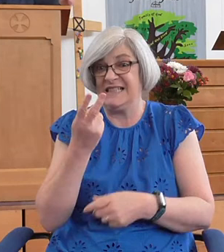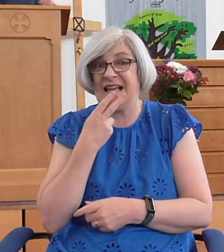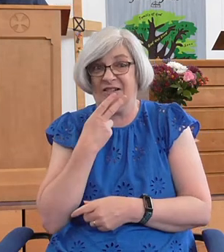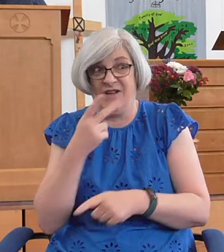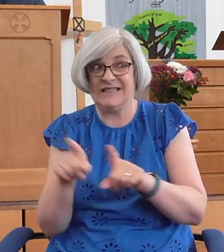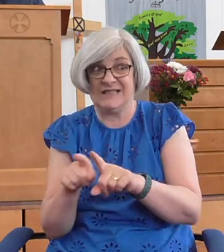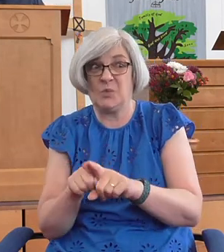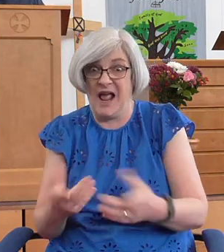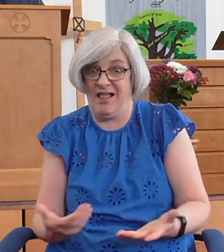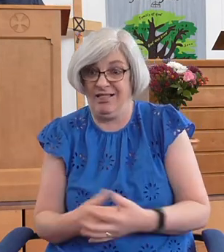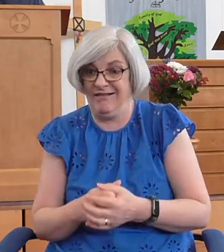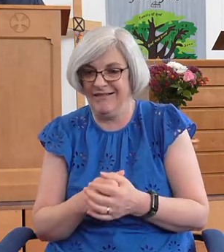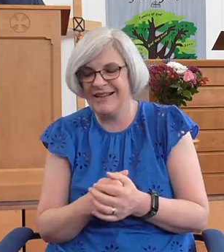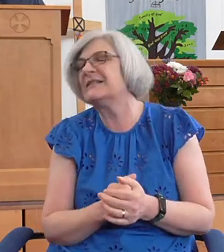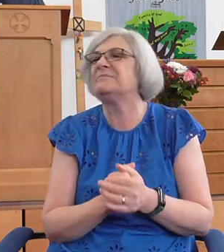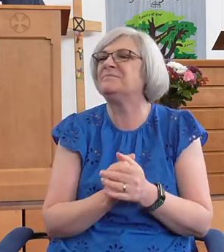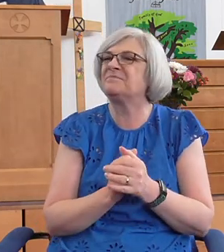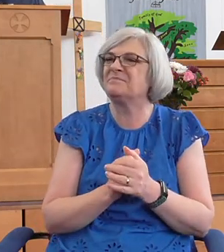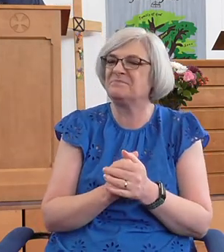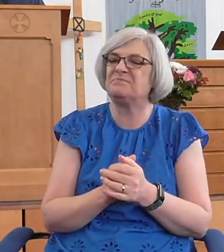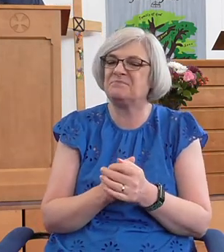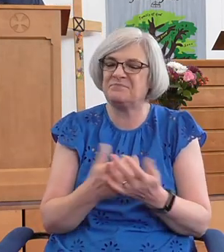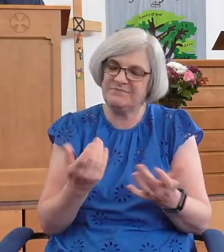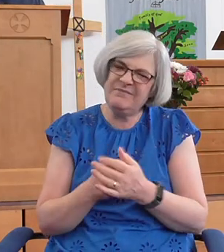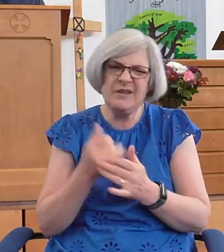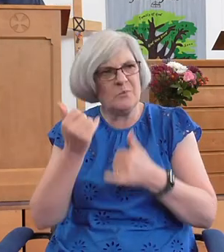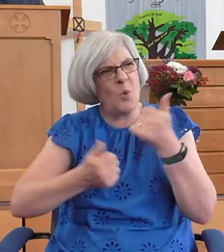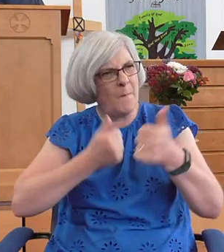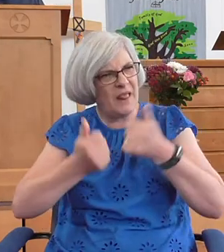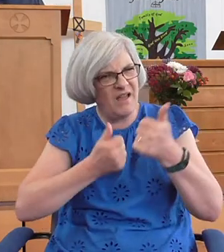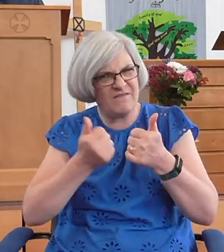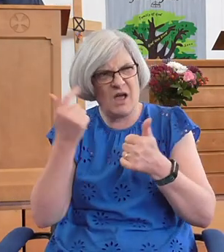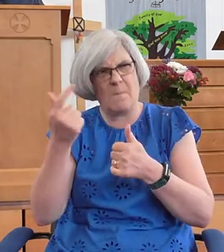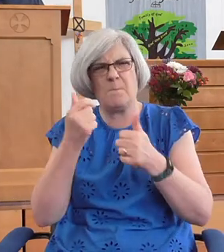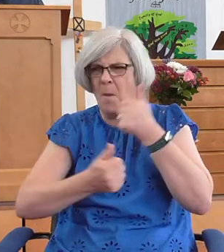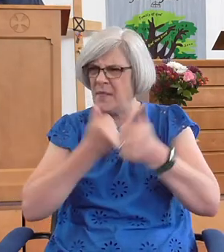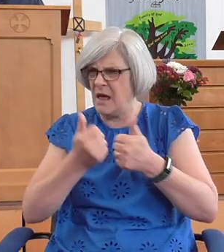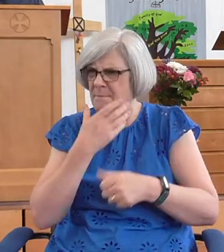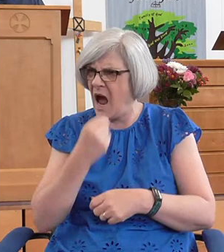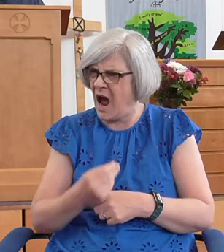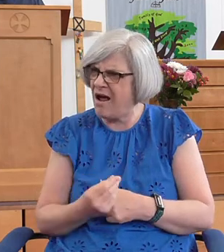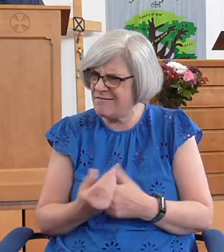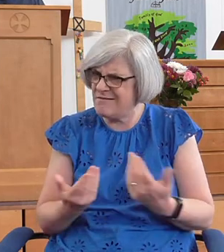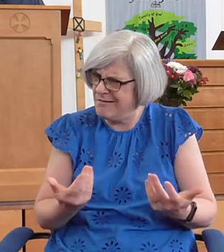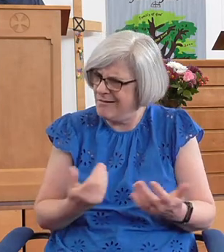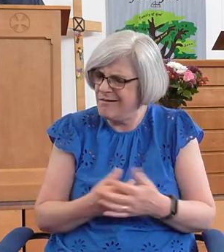liking. Such was the popularity of the man.